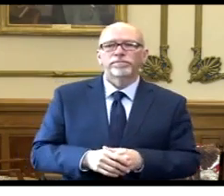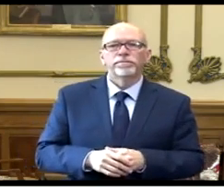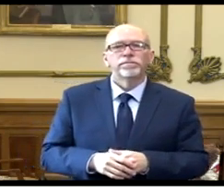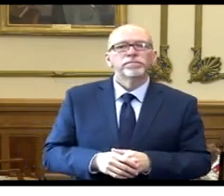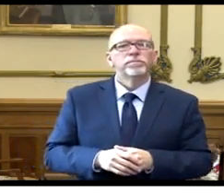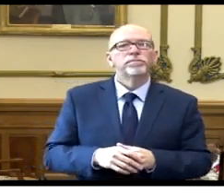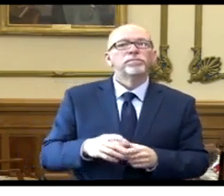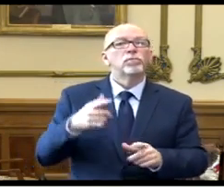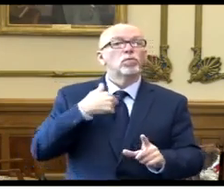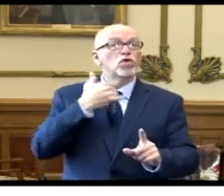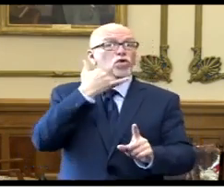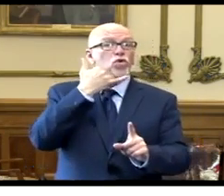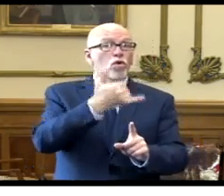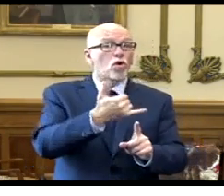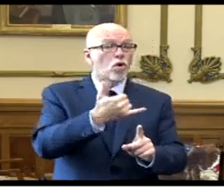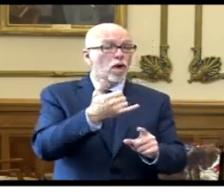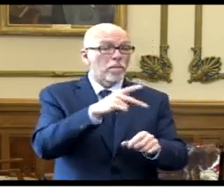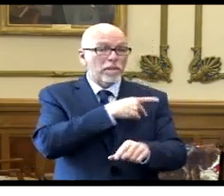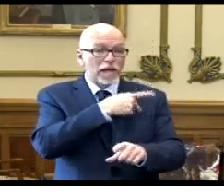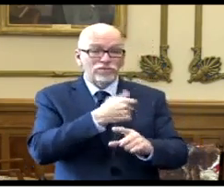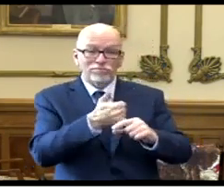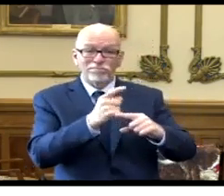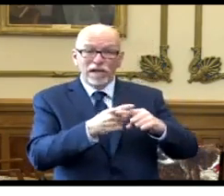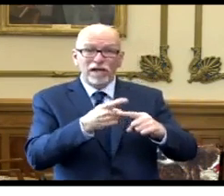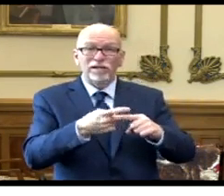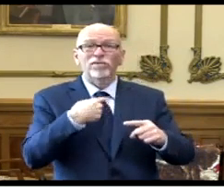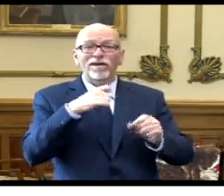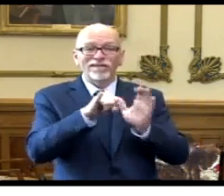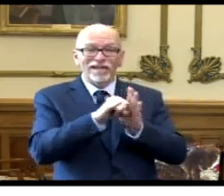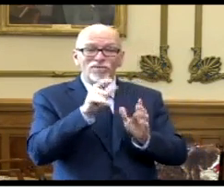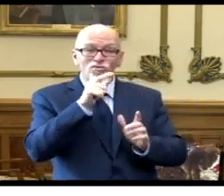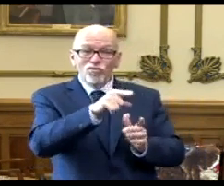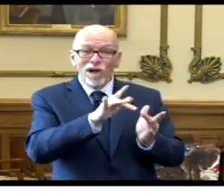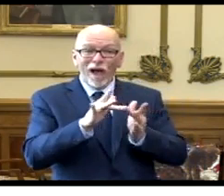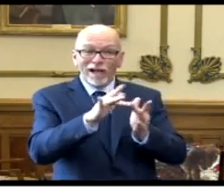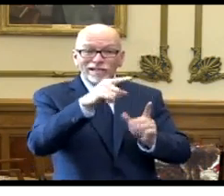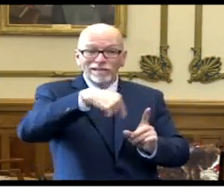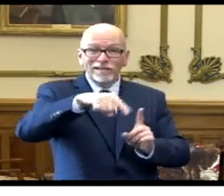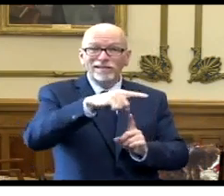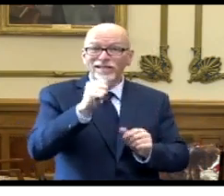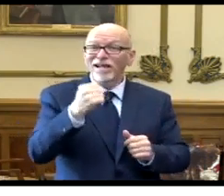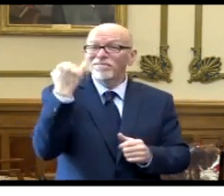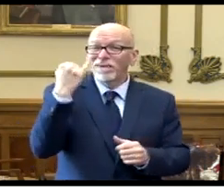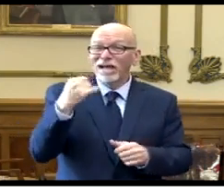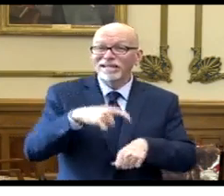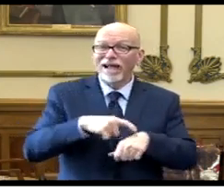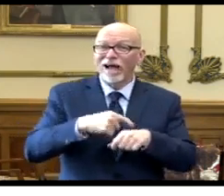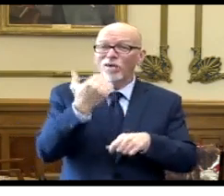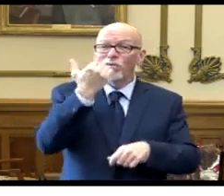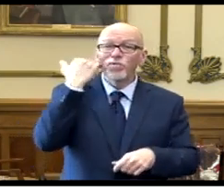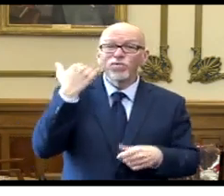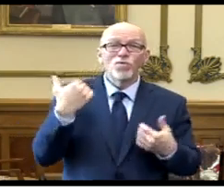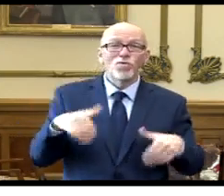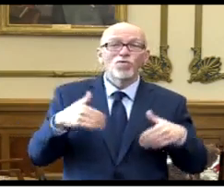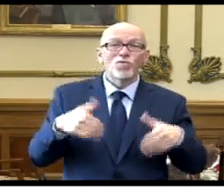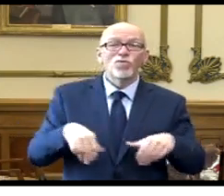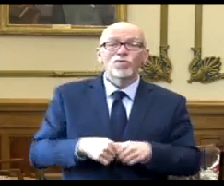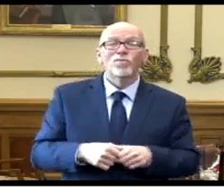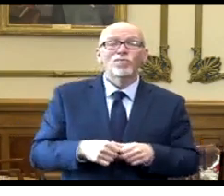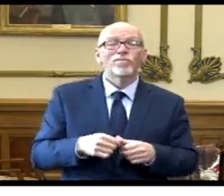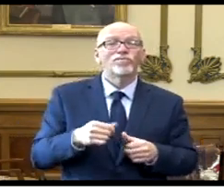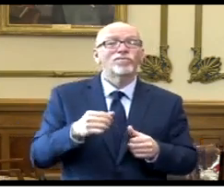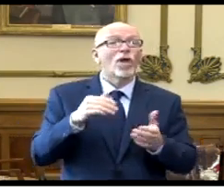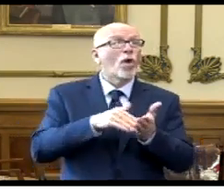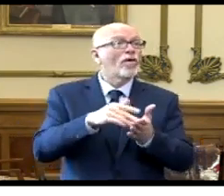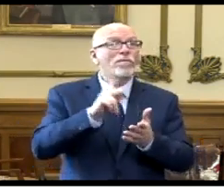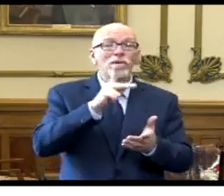of calling a positive patient and identifying all of their contacts, as you can imagine, is extremely time-consuming, and many times people do not